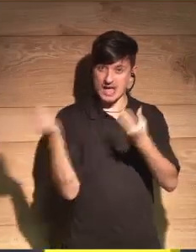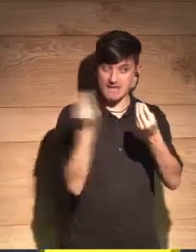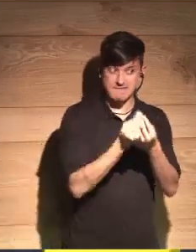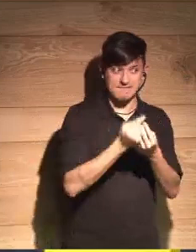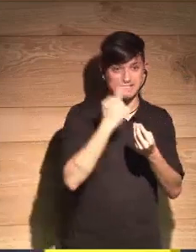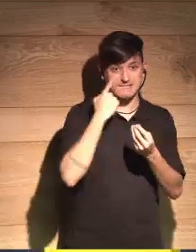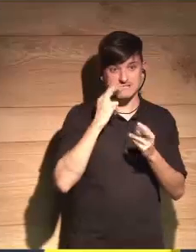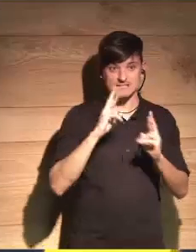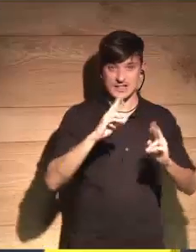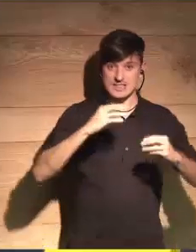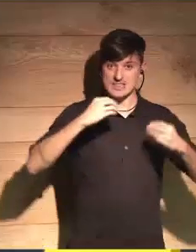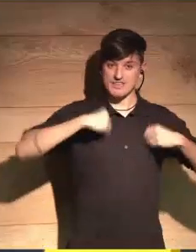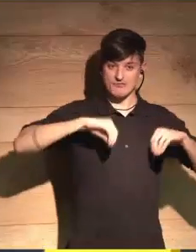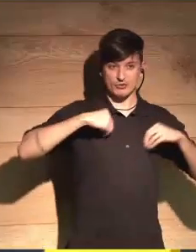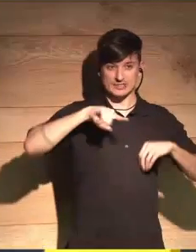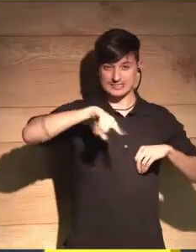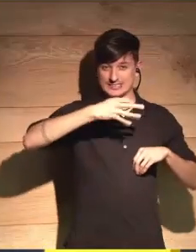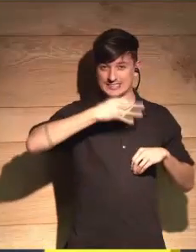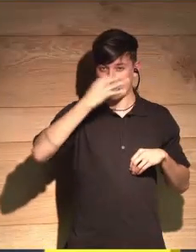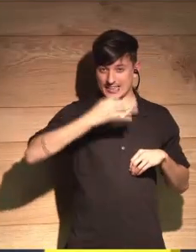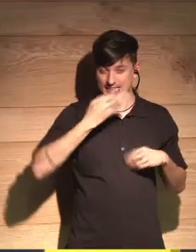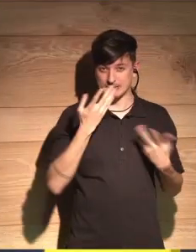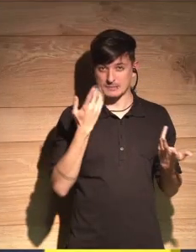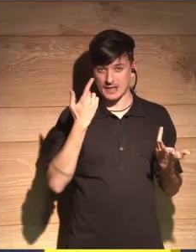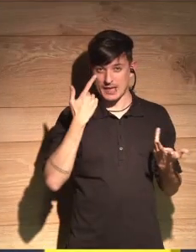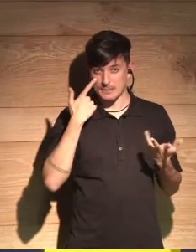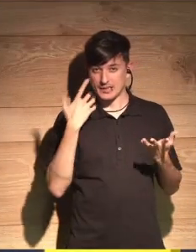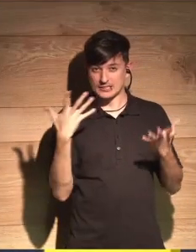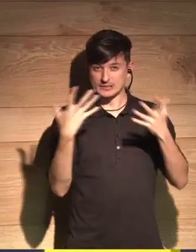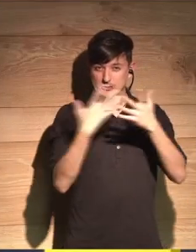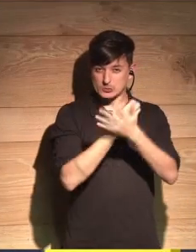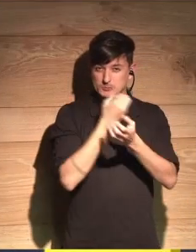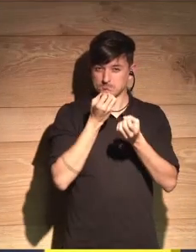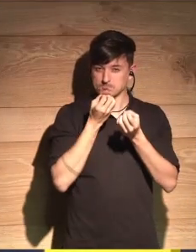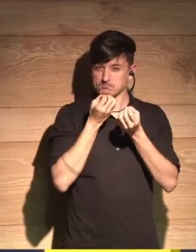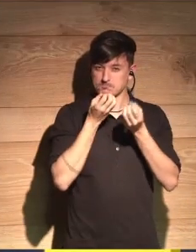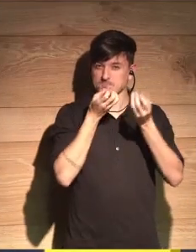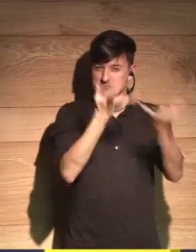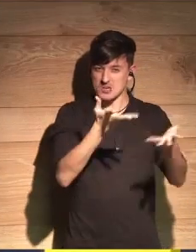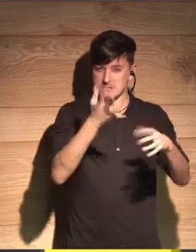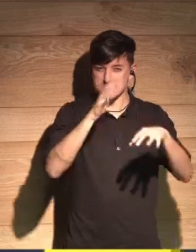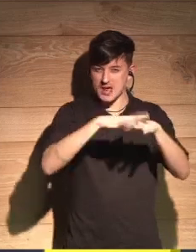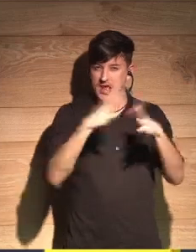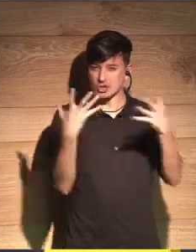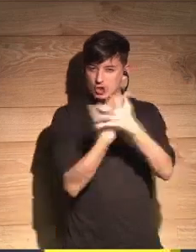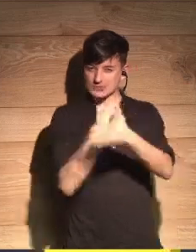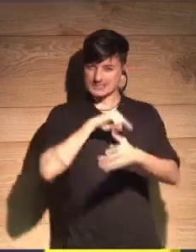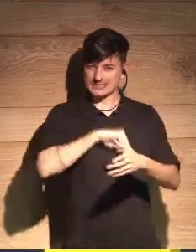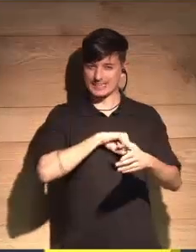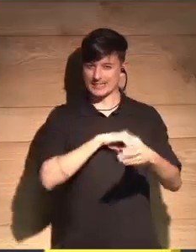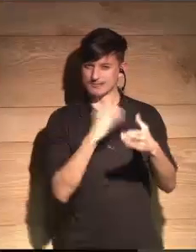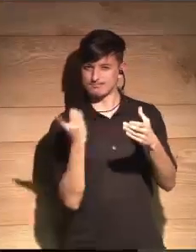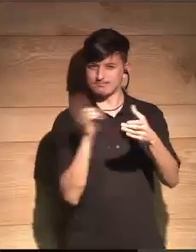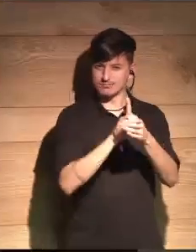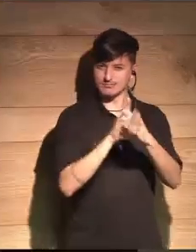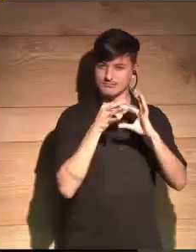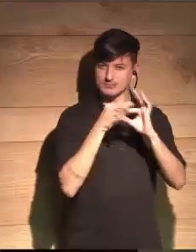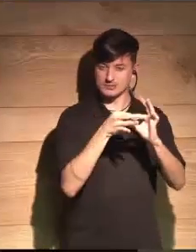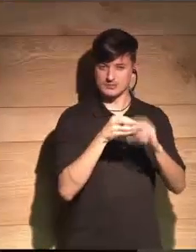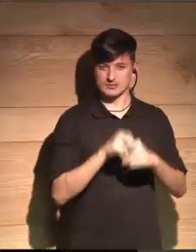here accompanied by Juan Zafra, who is the director of the Telos magazine and the Fundación